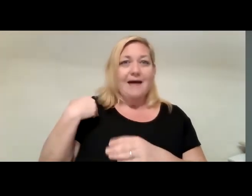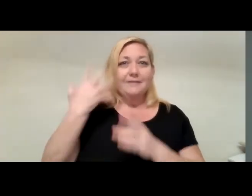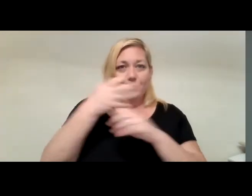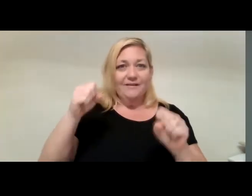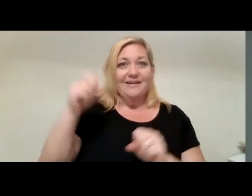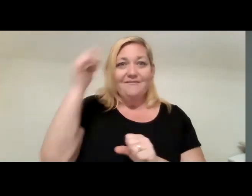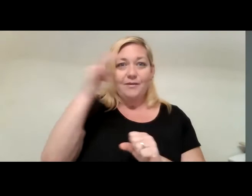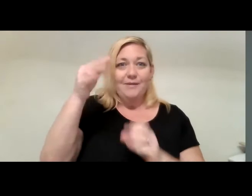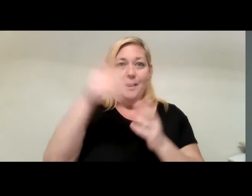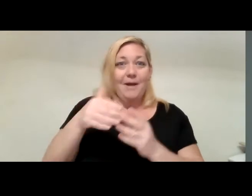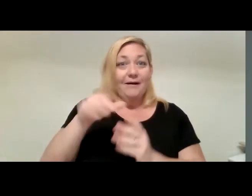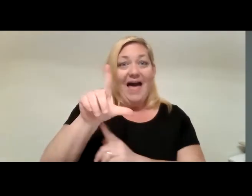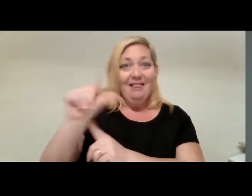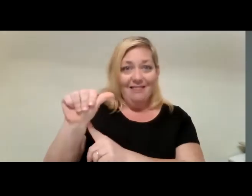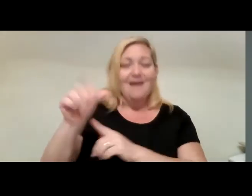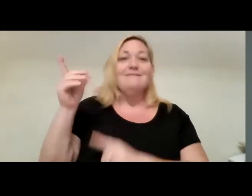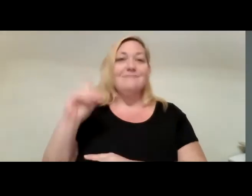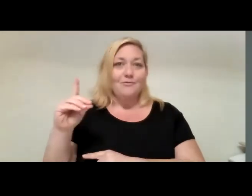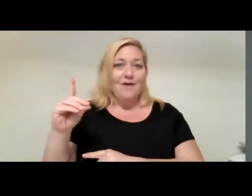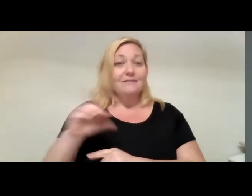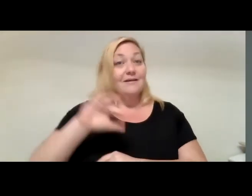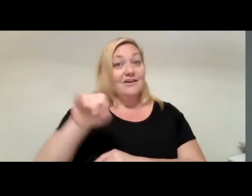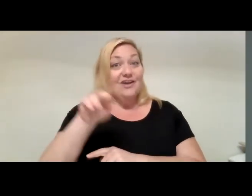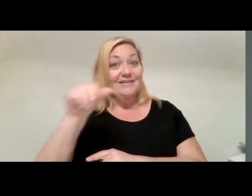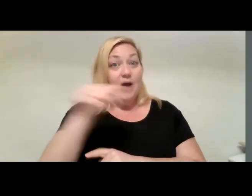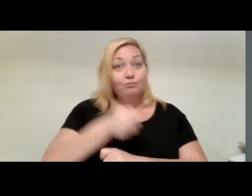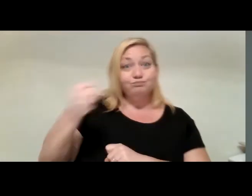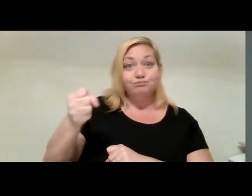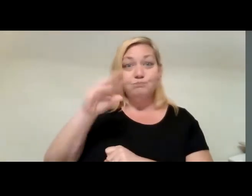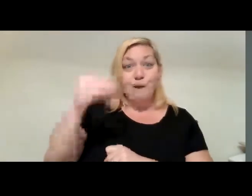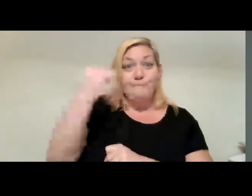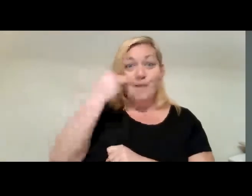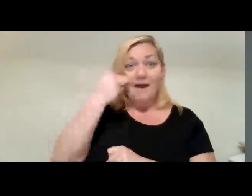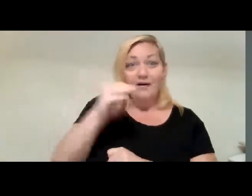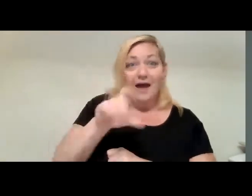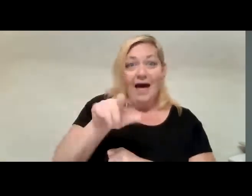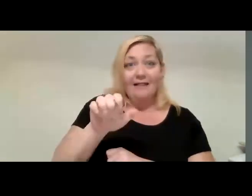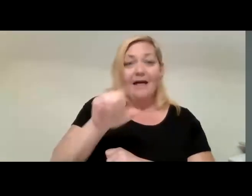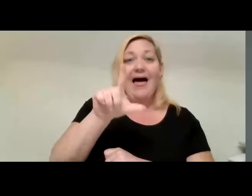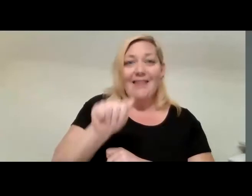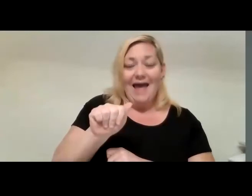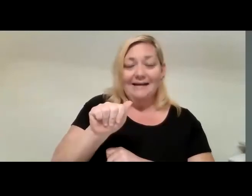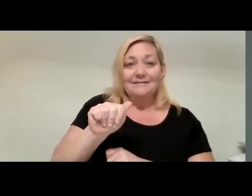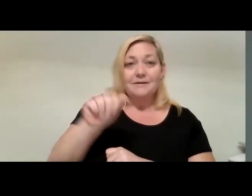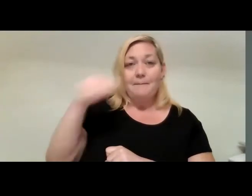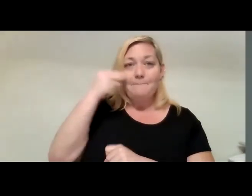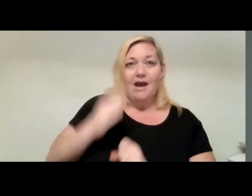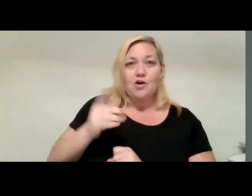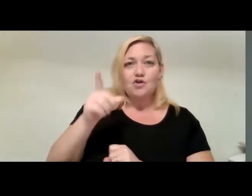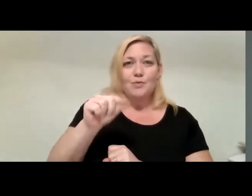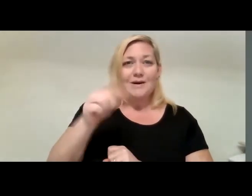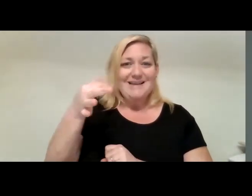Filipino-American Los Angeles Democrats. Jessica was appointed by LA Mayor Eric Garcetti in 2019 to